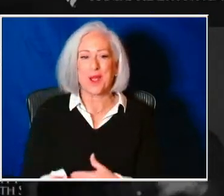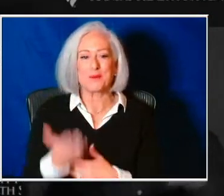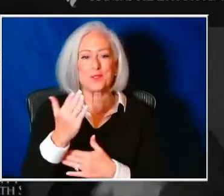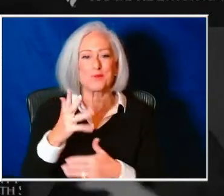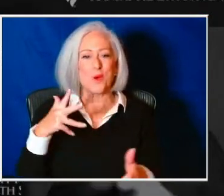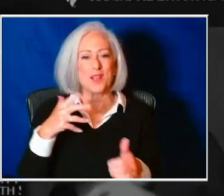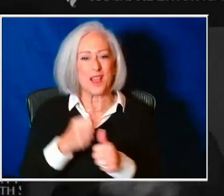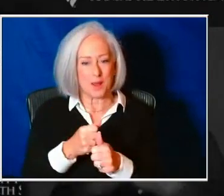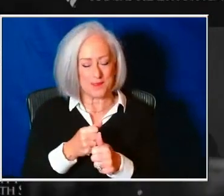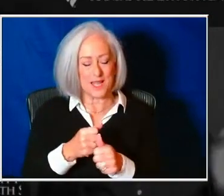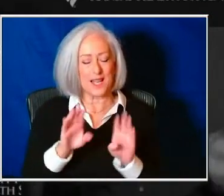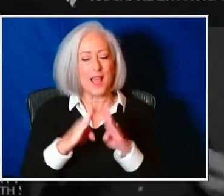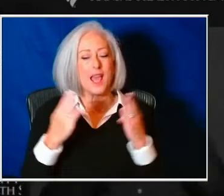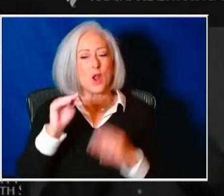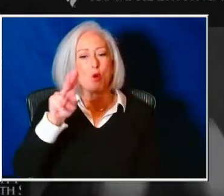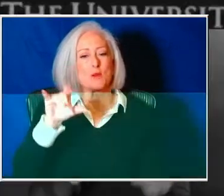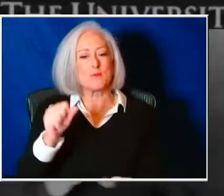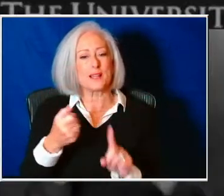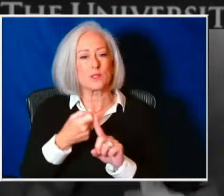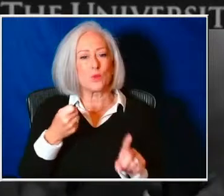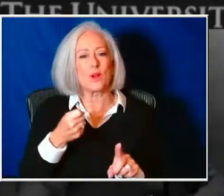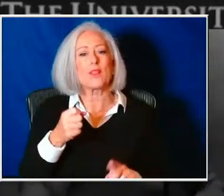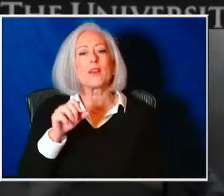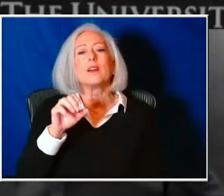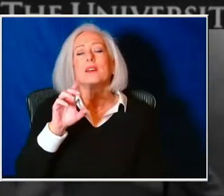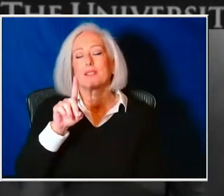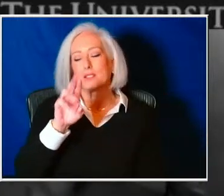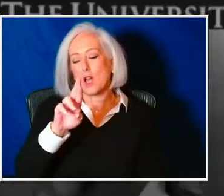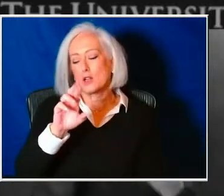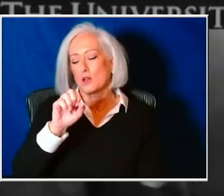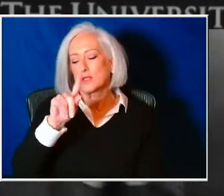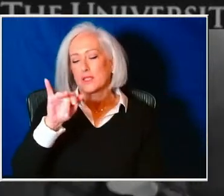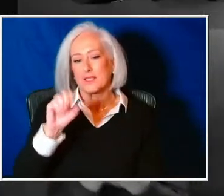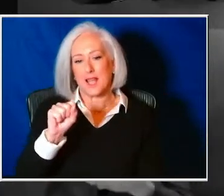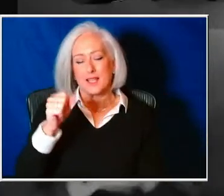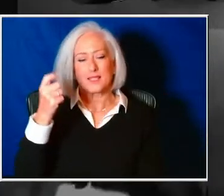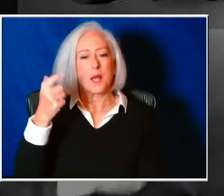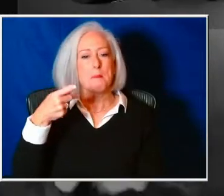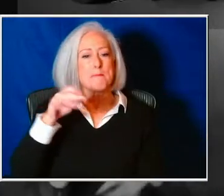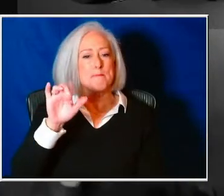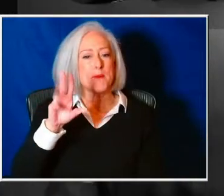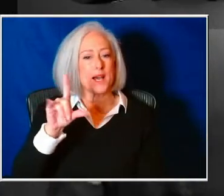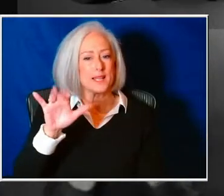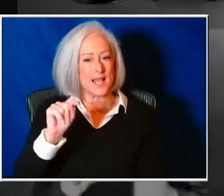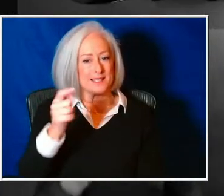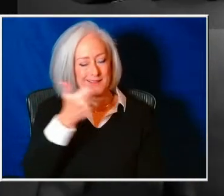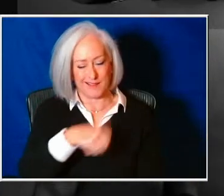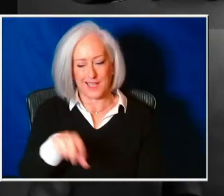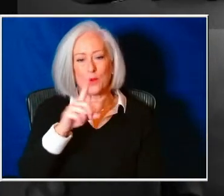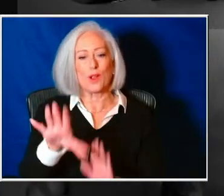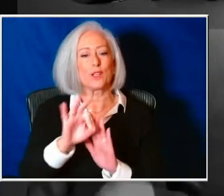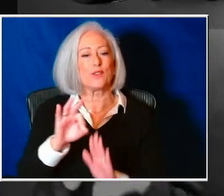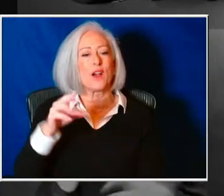and Open Mics with Dr. Stites podcast. Now, everywhere podcasts are available.